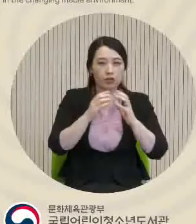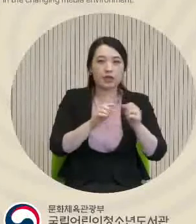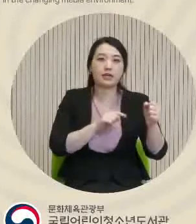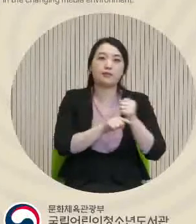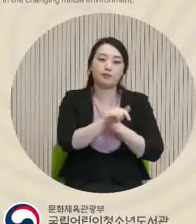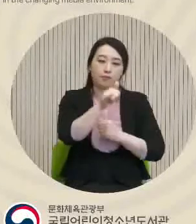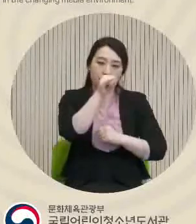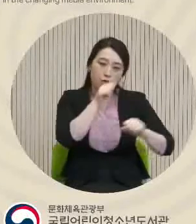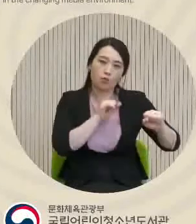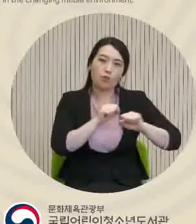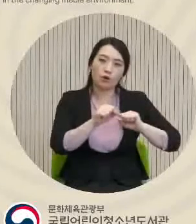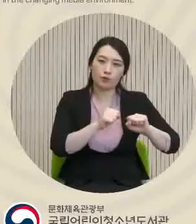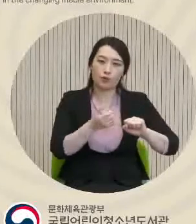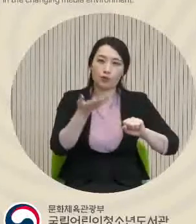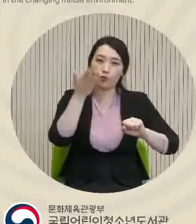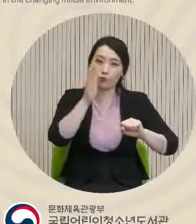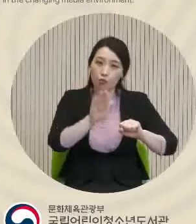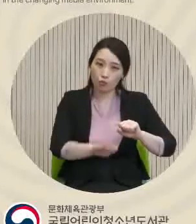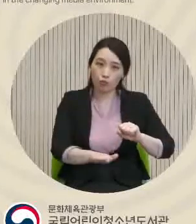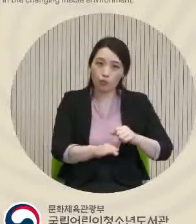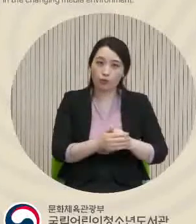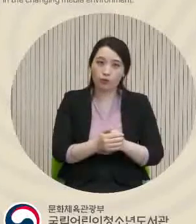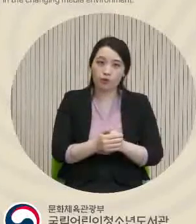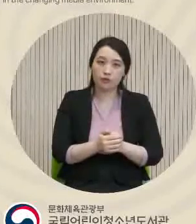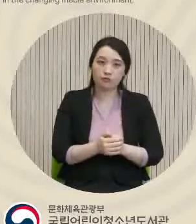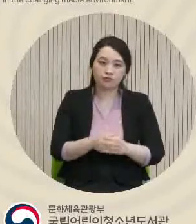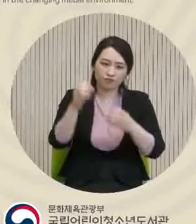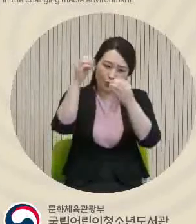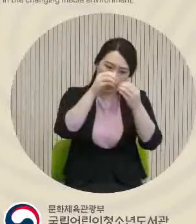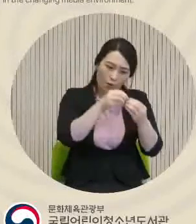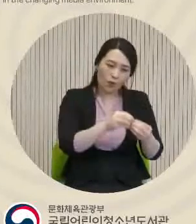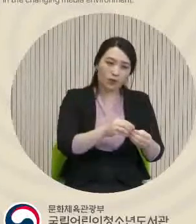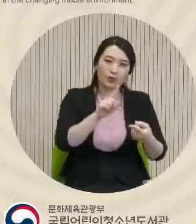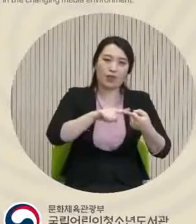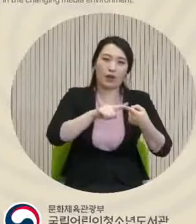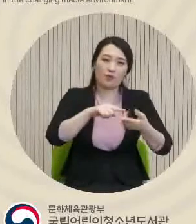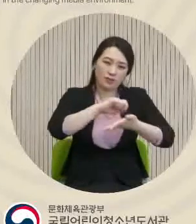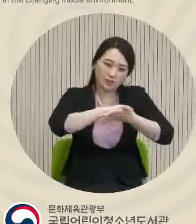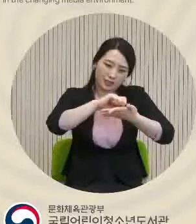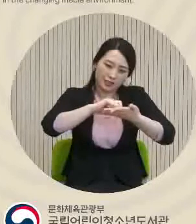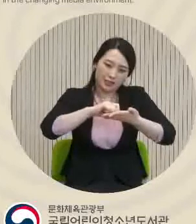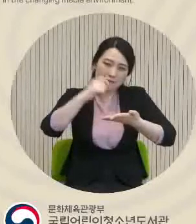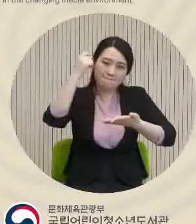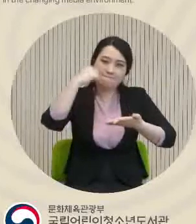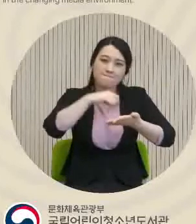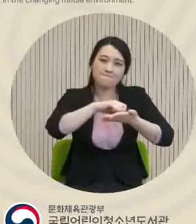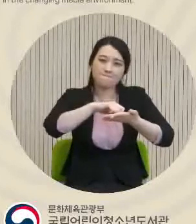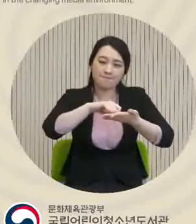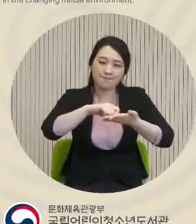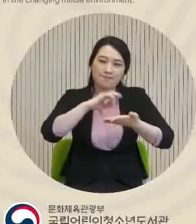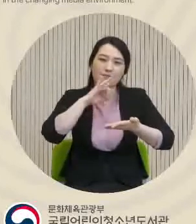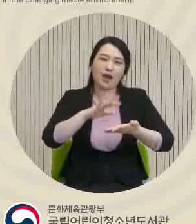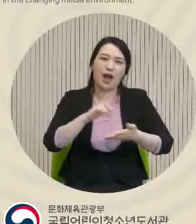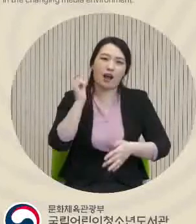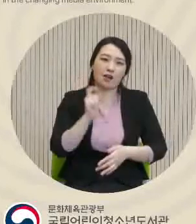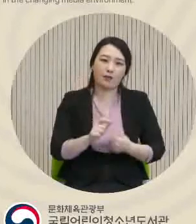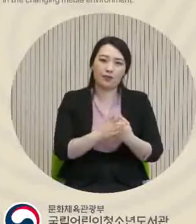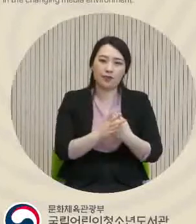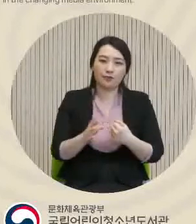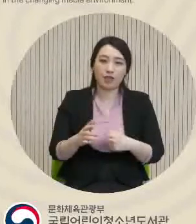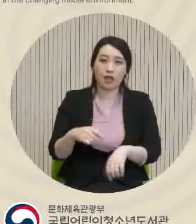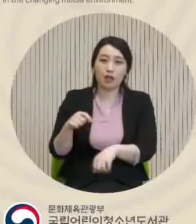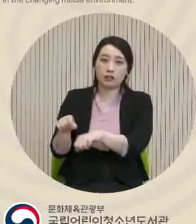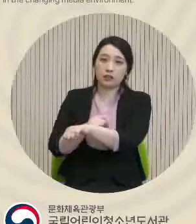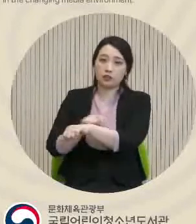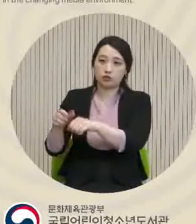is meaningful for not just this children with special needs, but every students. But